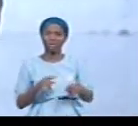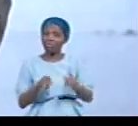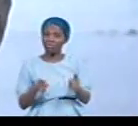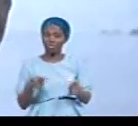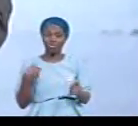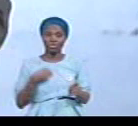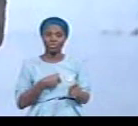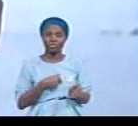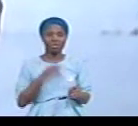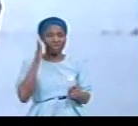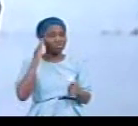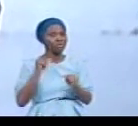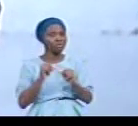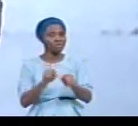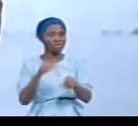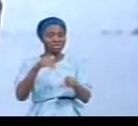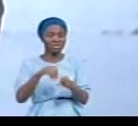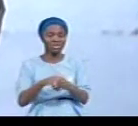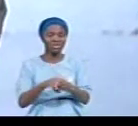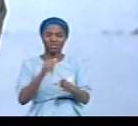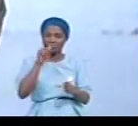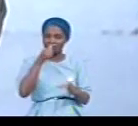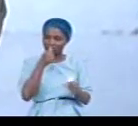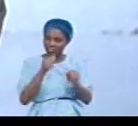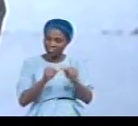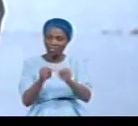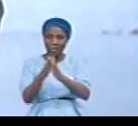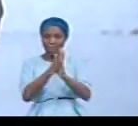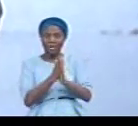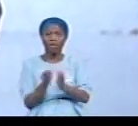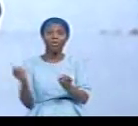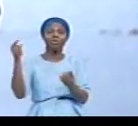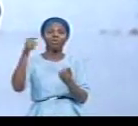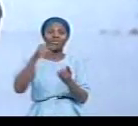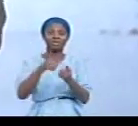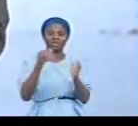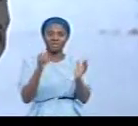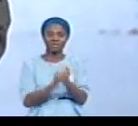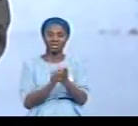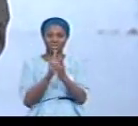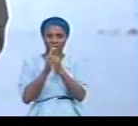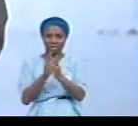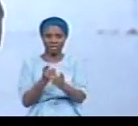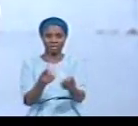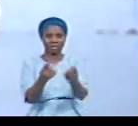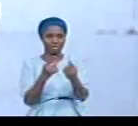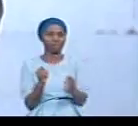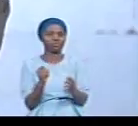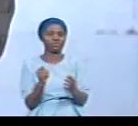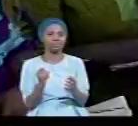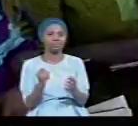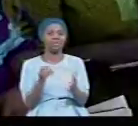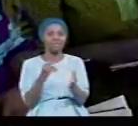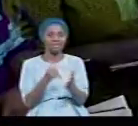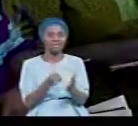importunate prayer until that answer comes. It will